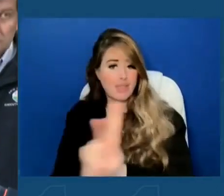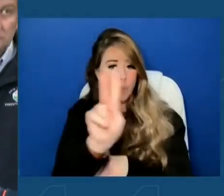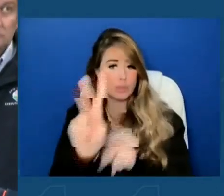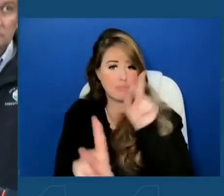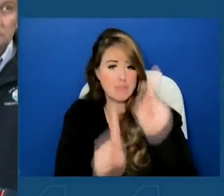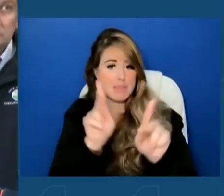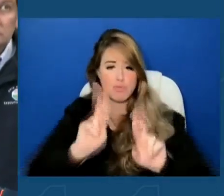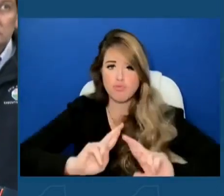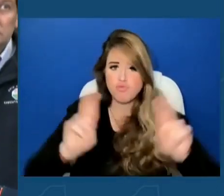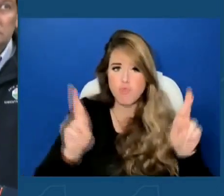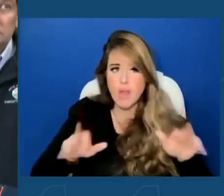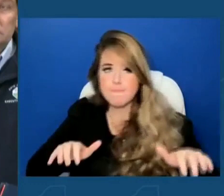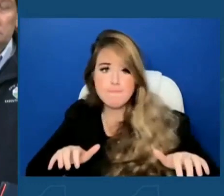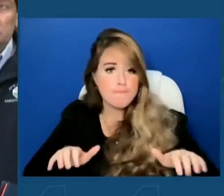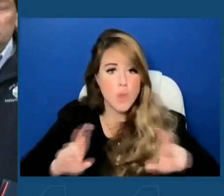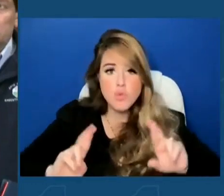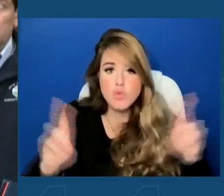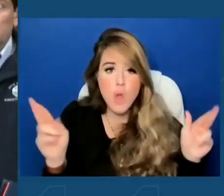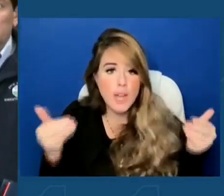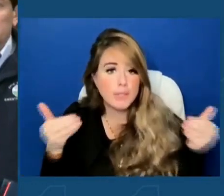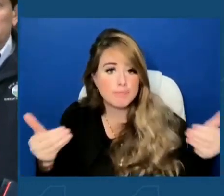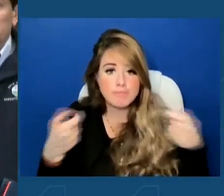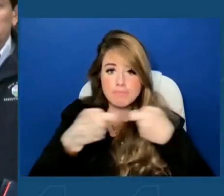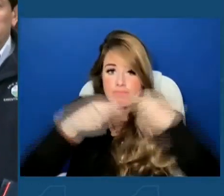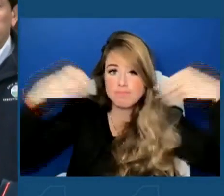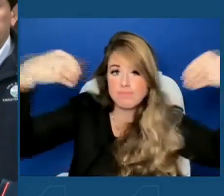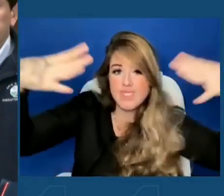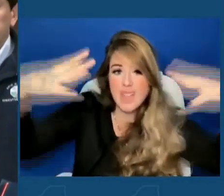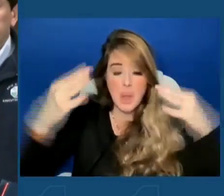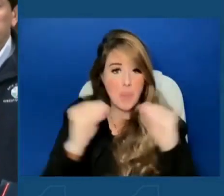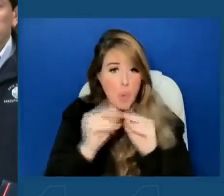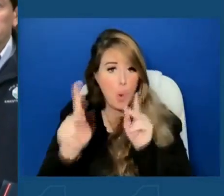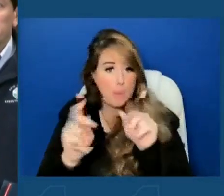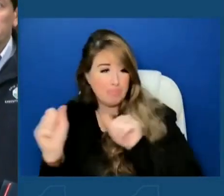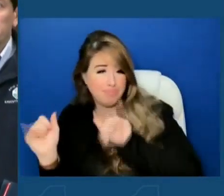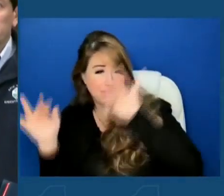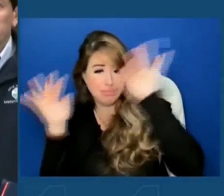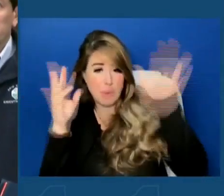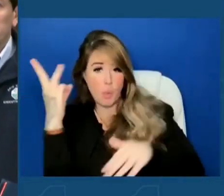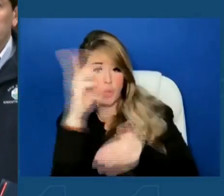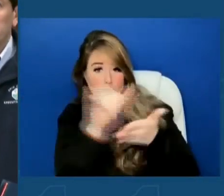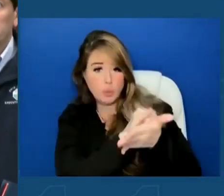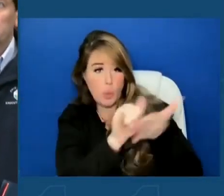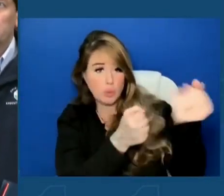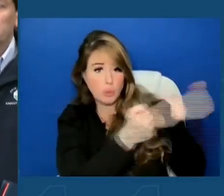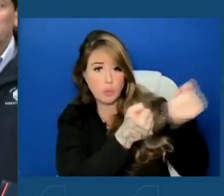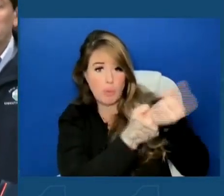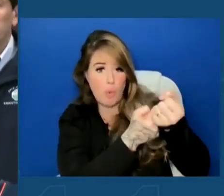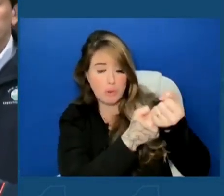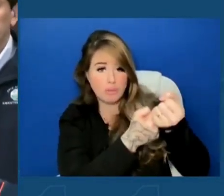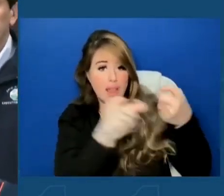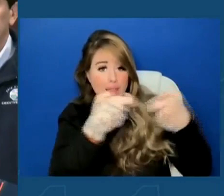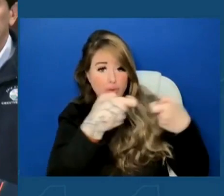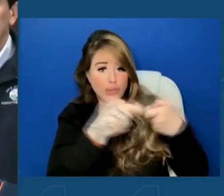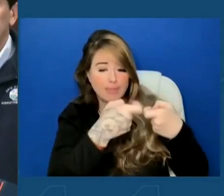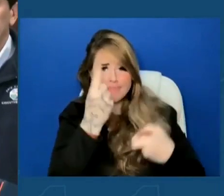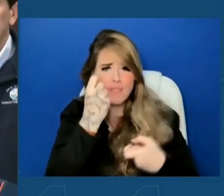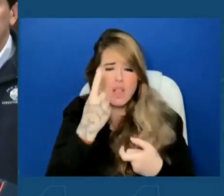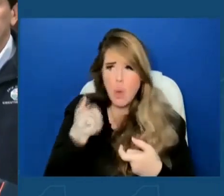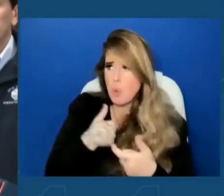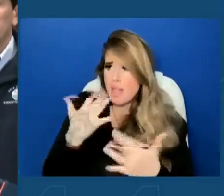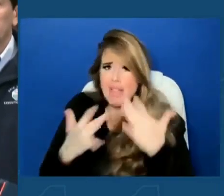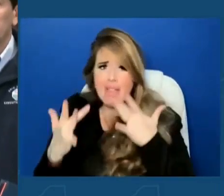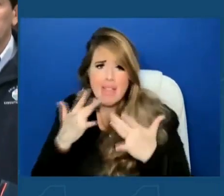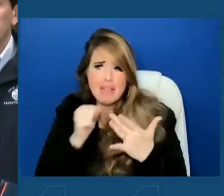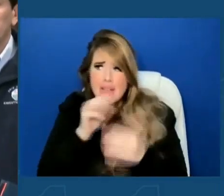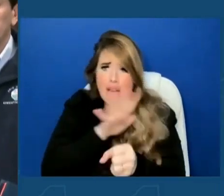where they're needed. They came to Western New York. So it has not been a challenge of resources or equipment because we had hundreds